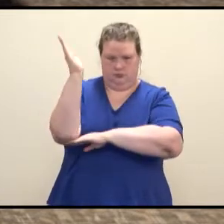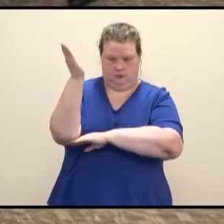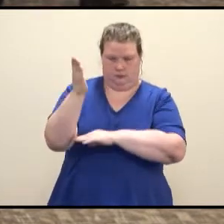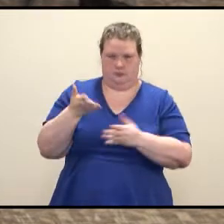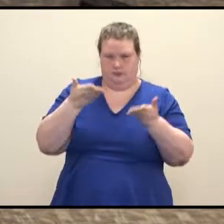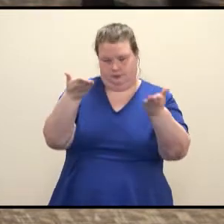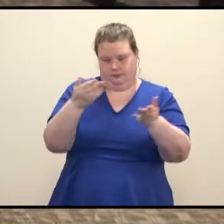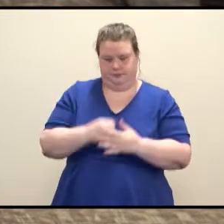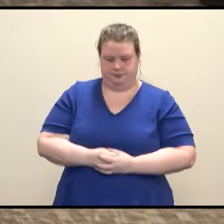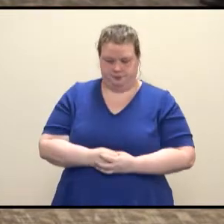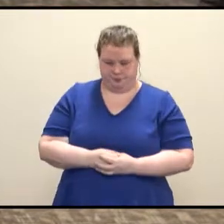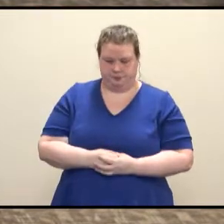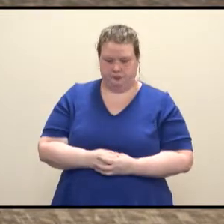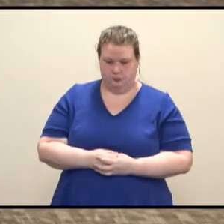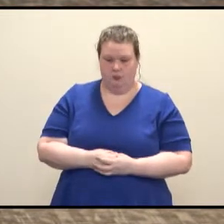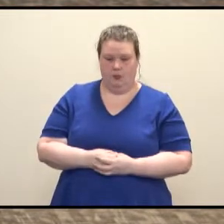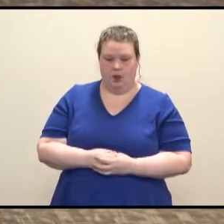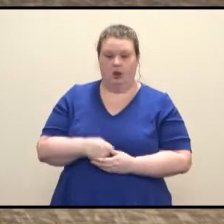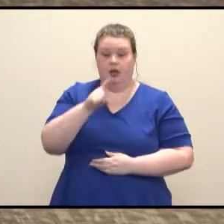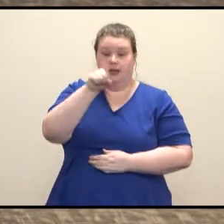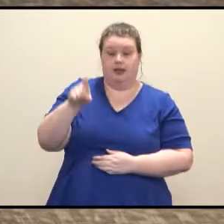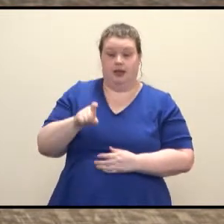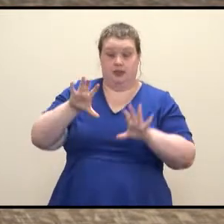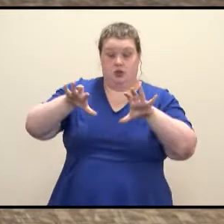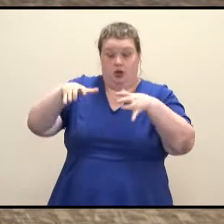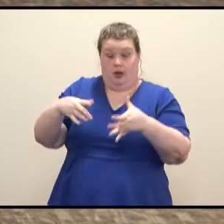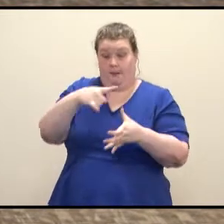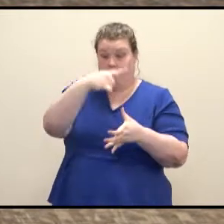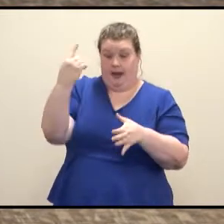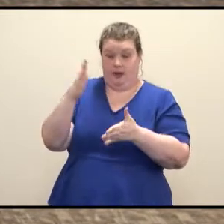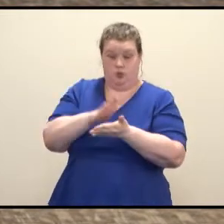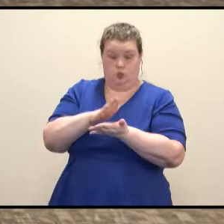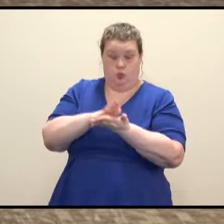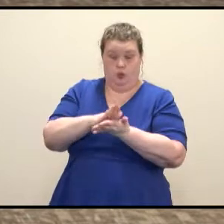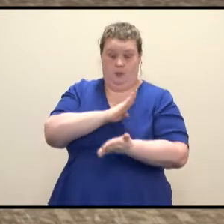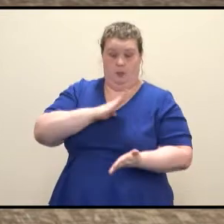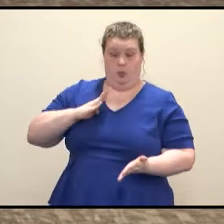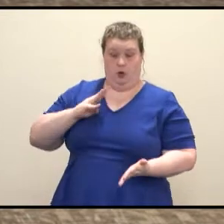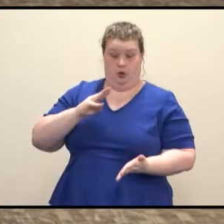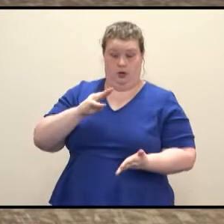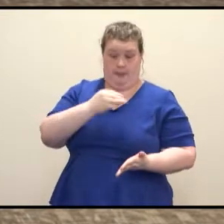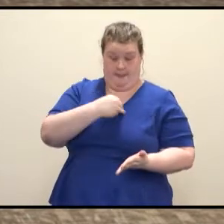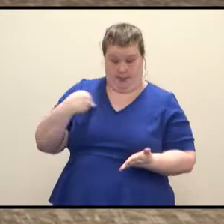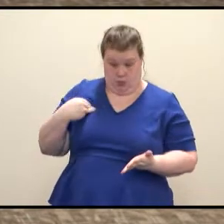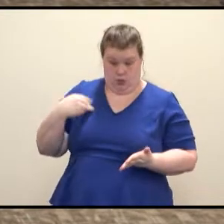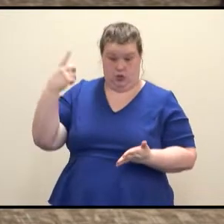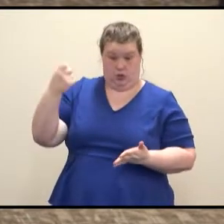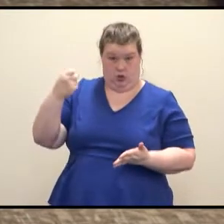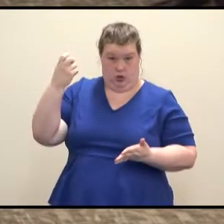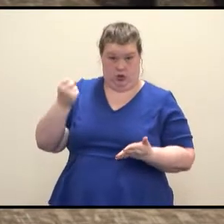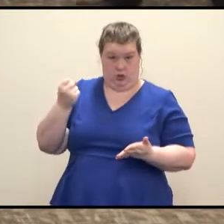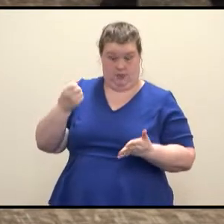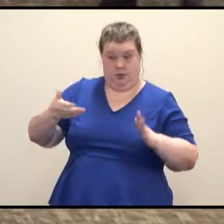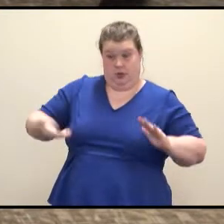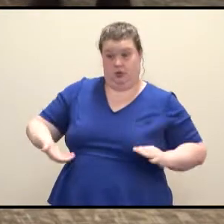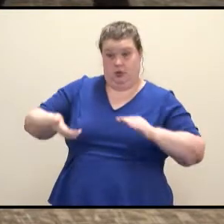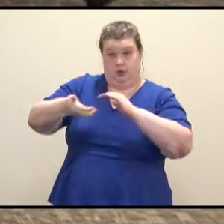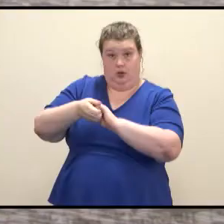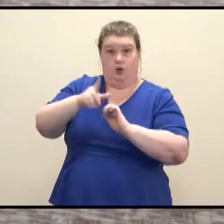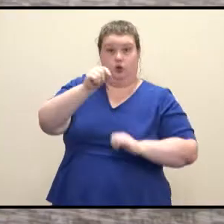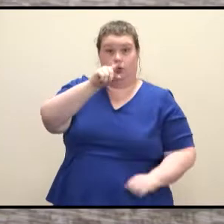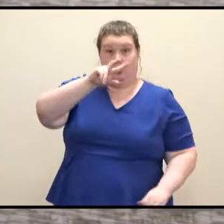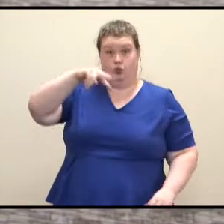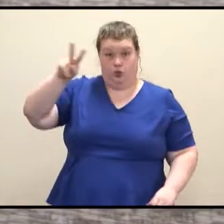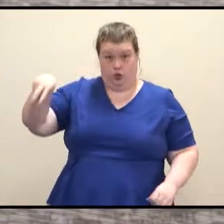The Texas Caucus of Black School Board Members, the TCB-SBM, has partnered with donors to make 2022 scholarship